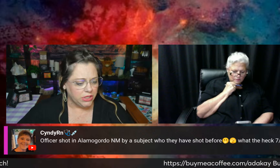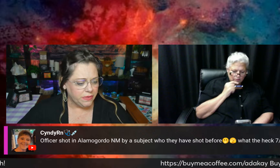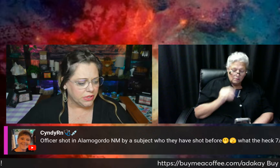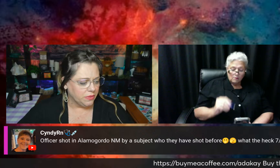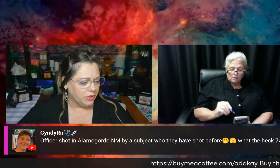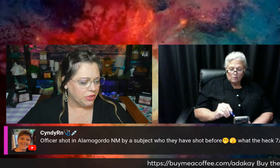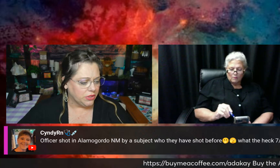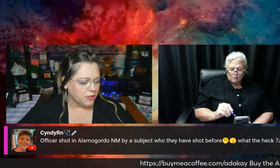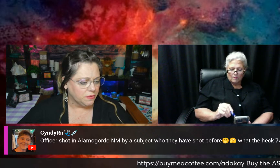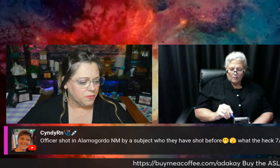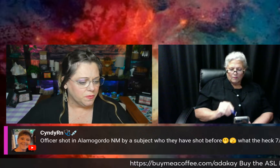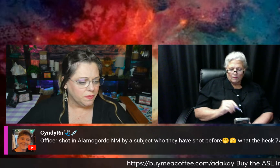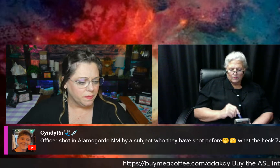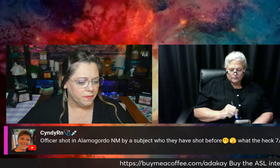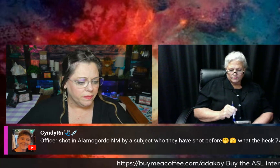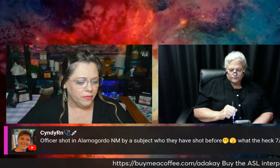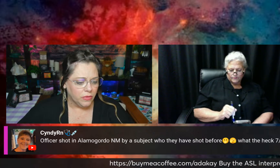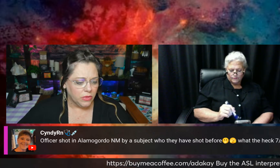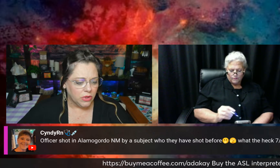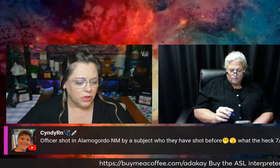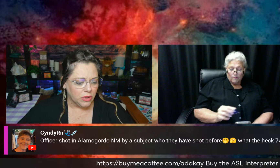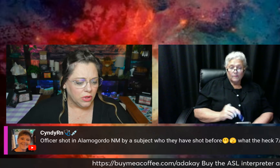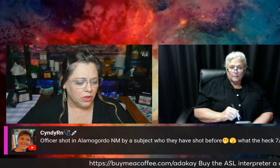My deepest sympathies.